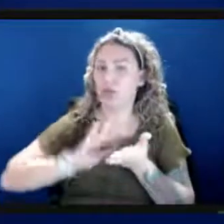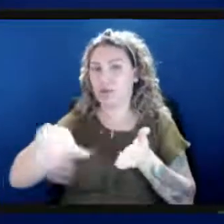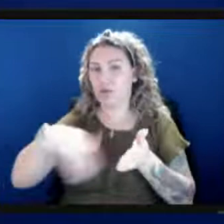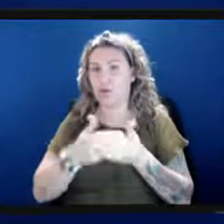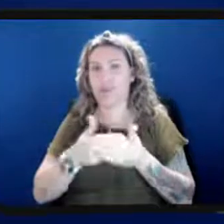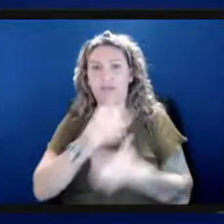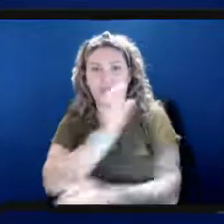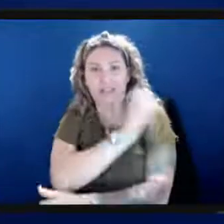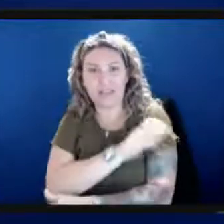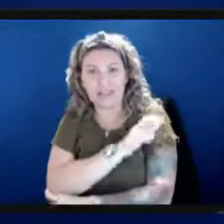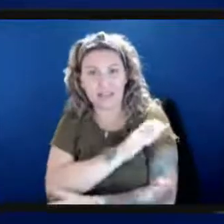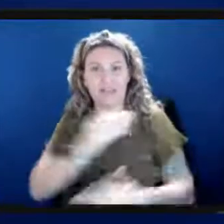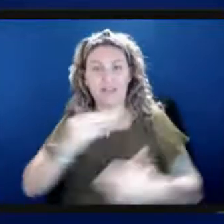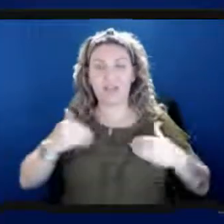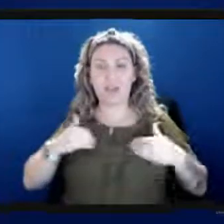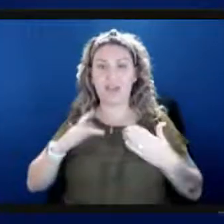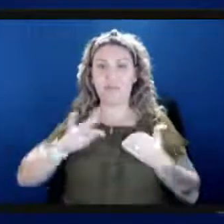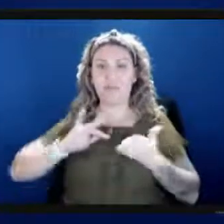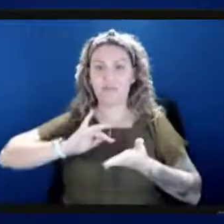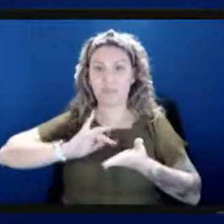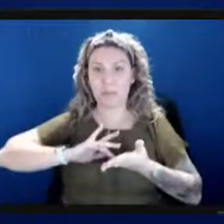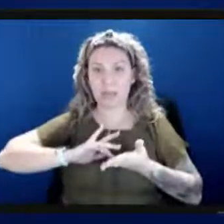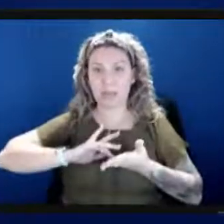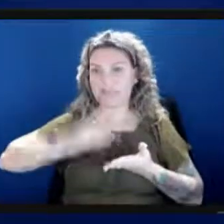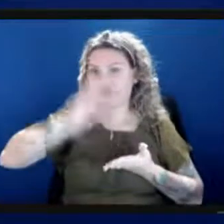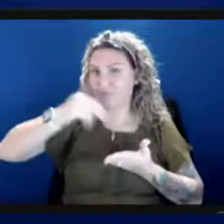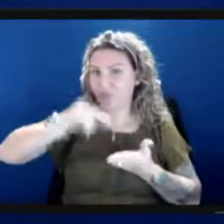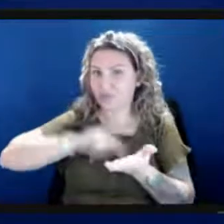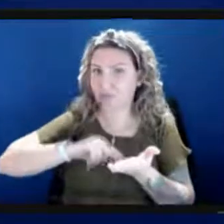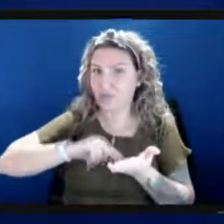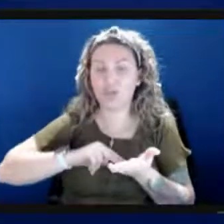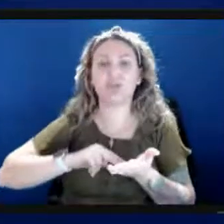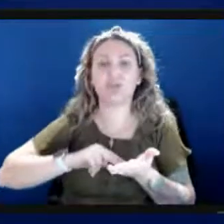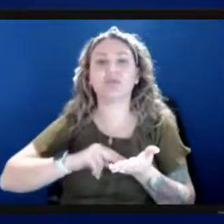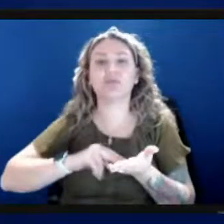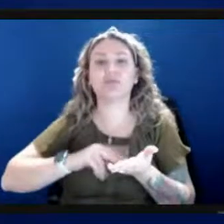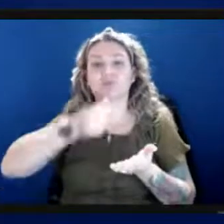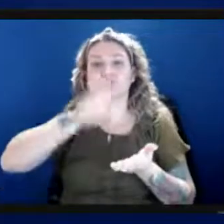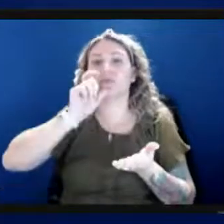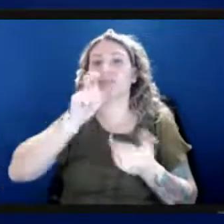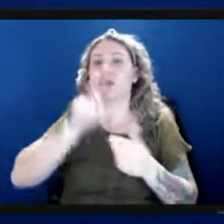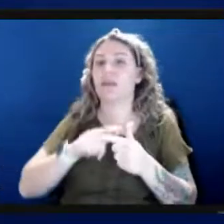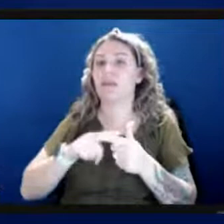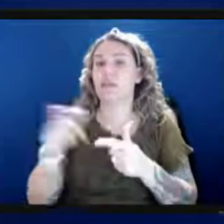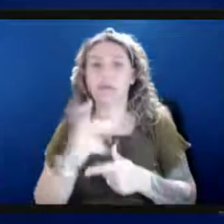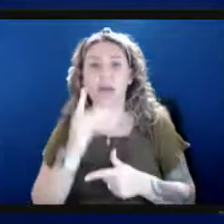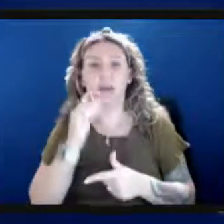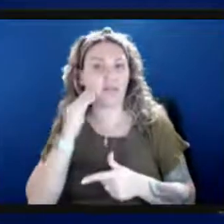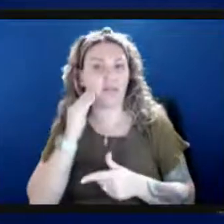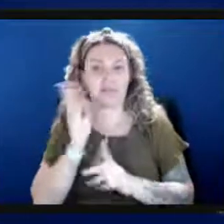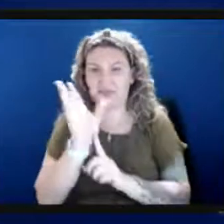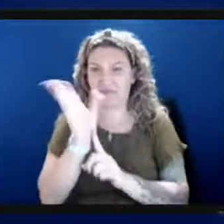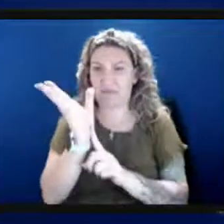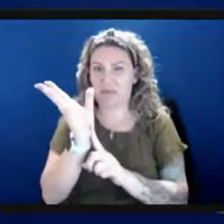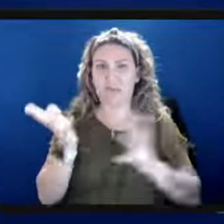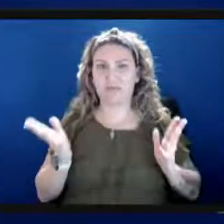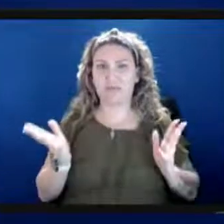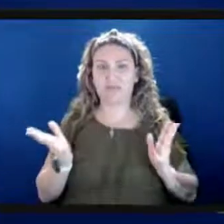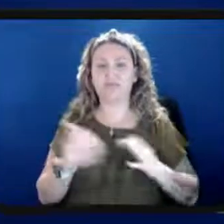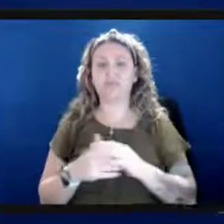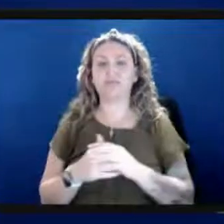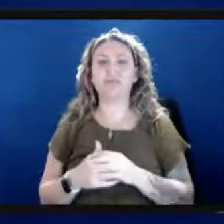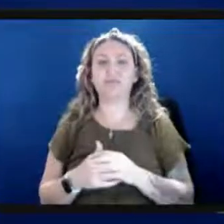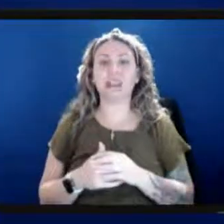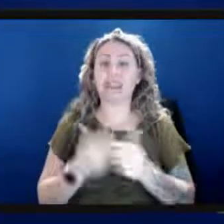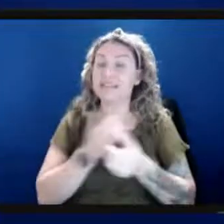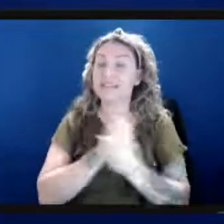have the medication be given to you in front of the nurse, you will drink the medication, and then you'll go back home. Simple. It's a 5-minute thing, and it's a life-saving